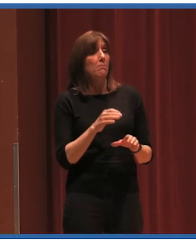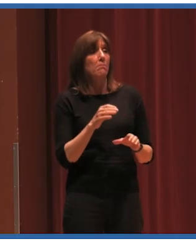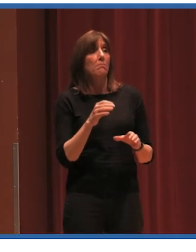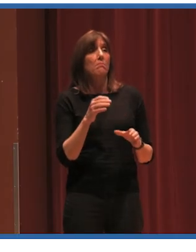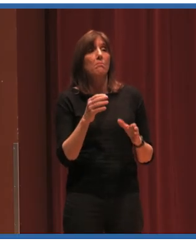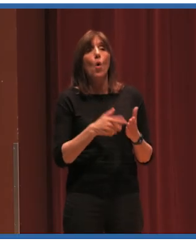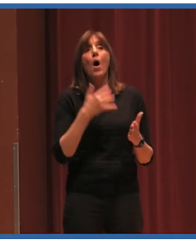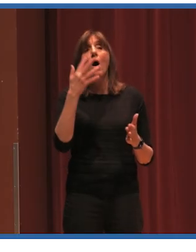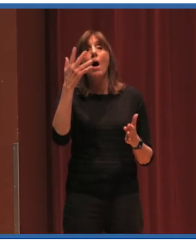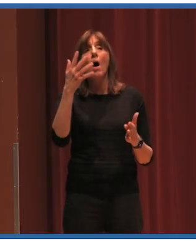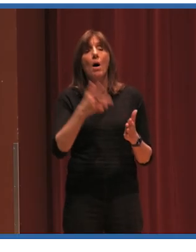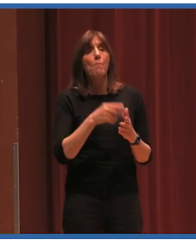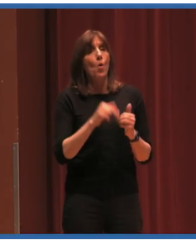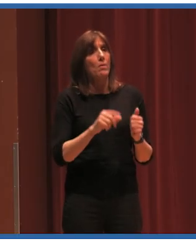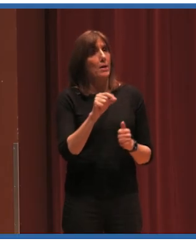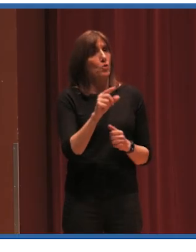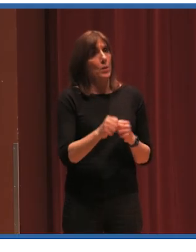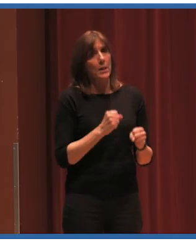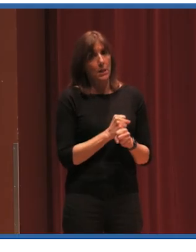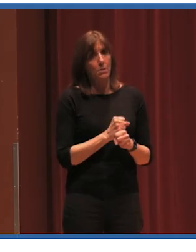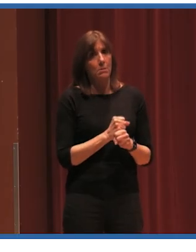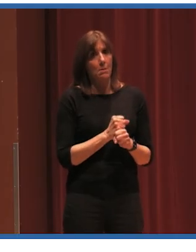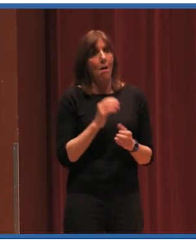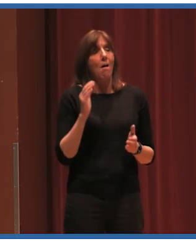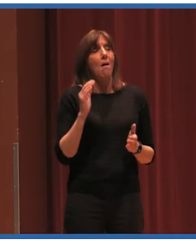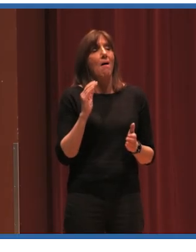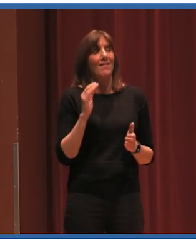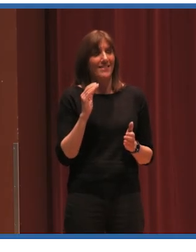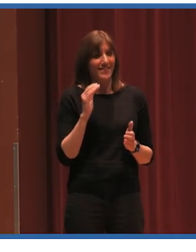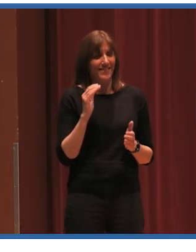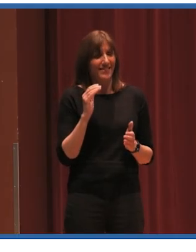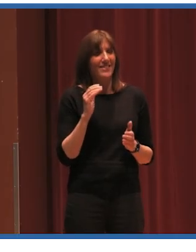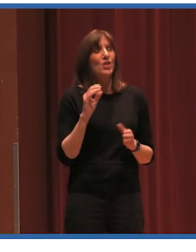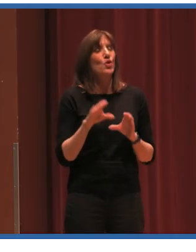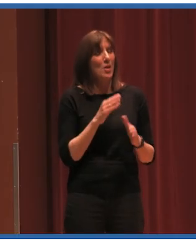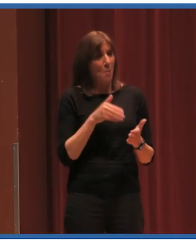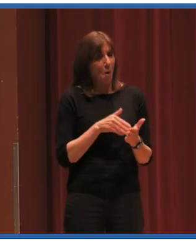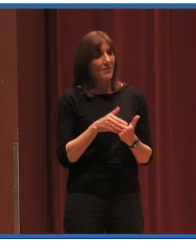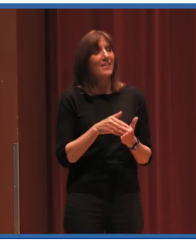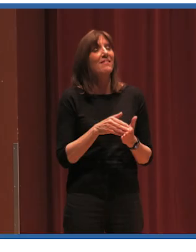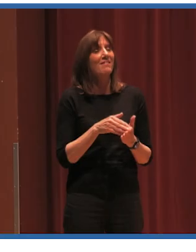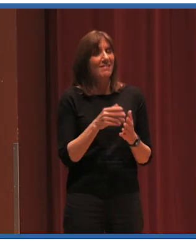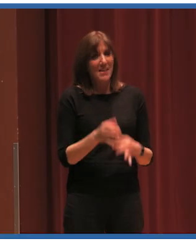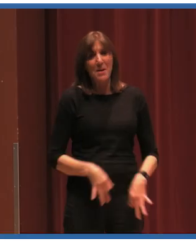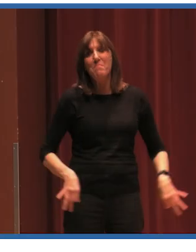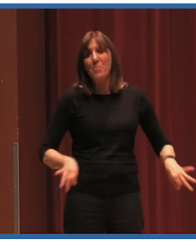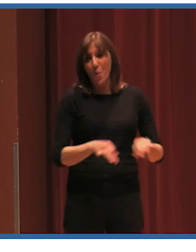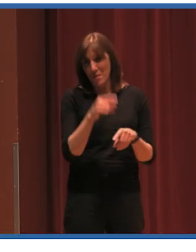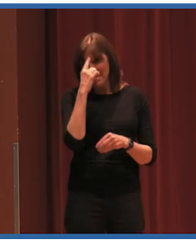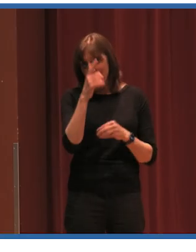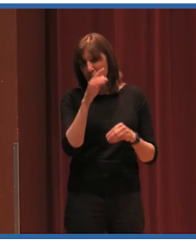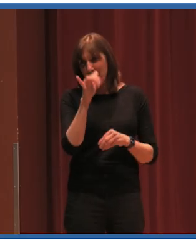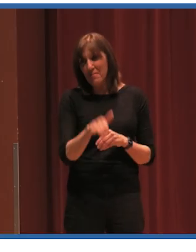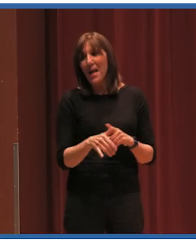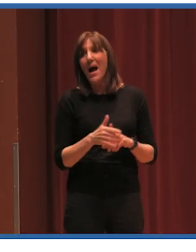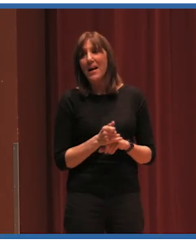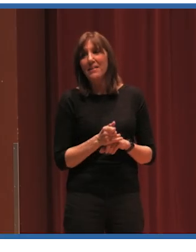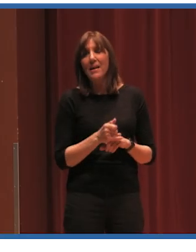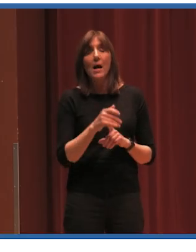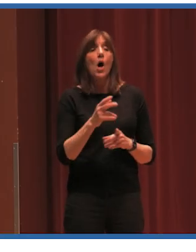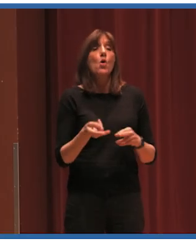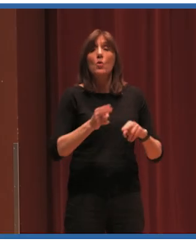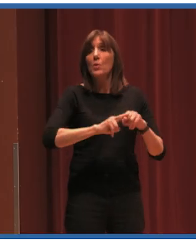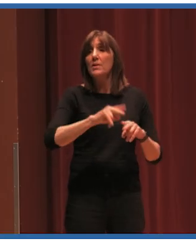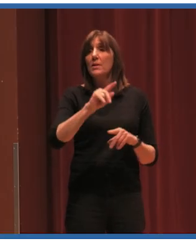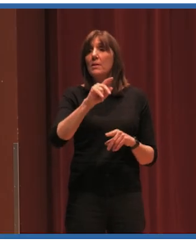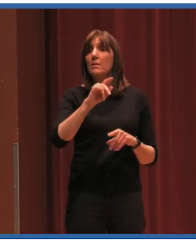like more than once every 20 years. So it's really important for us to consider raising the tobacco tax.